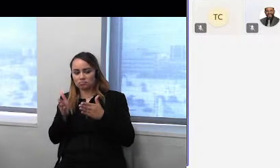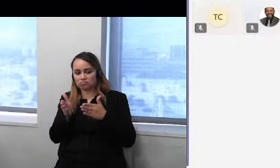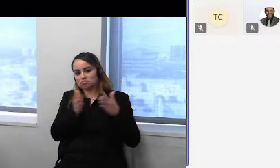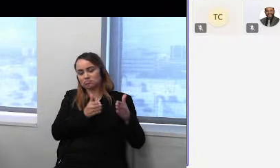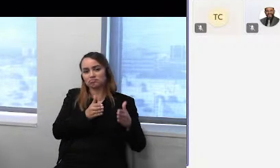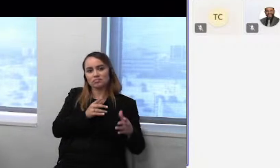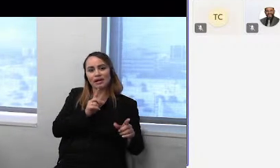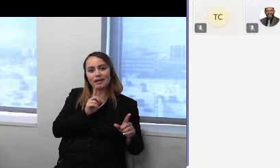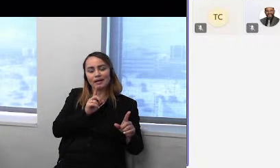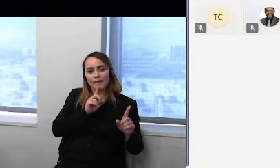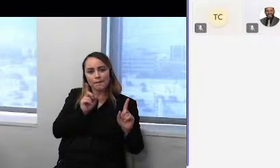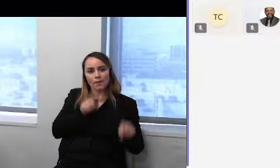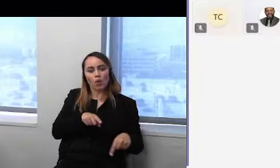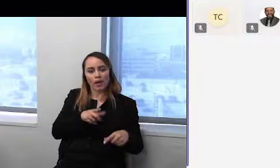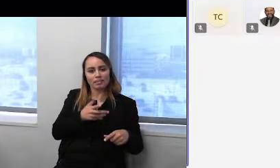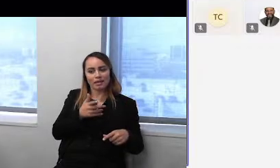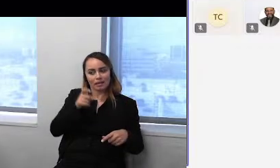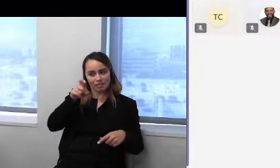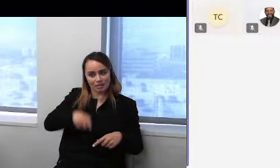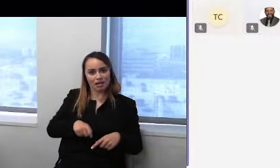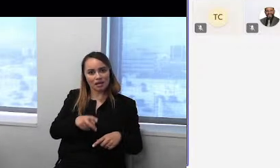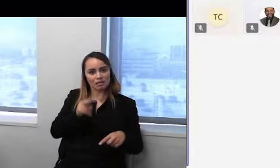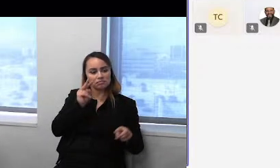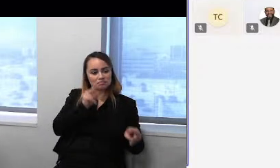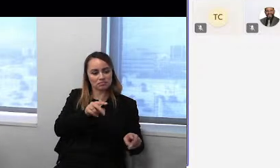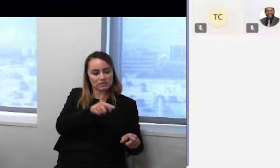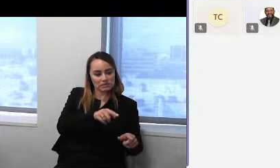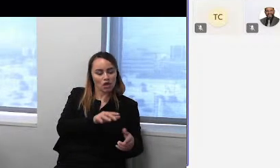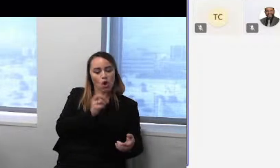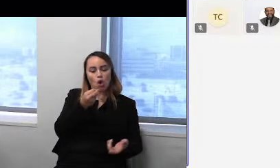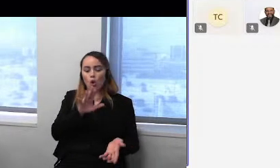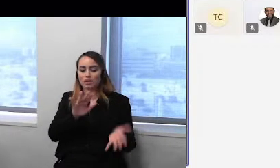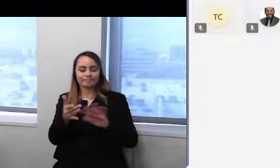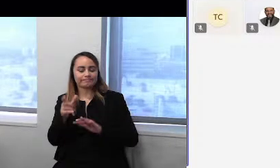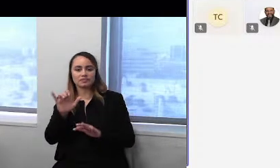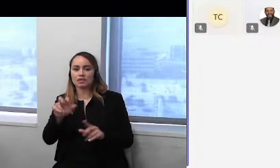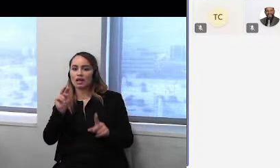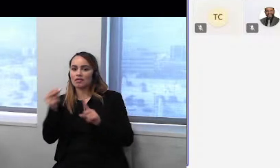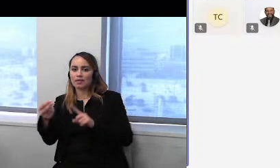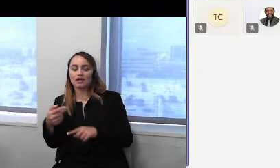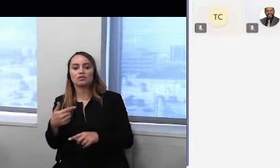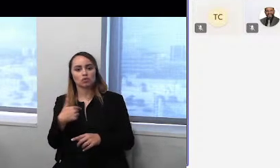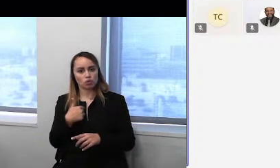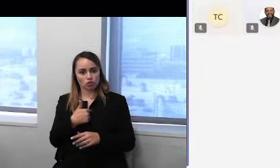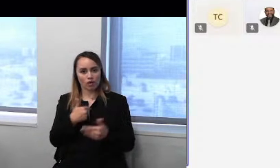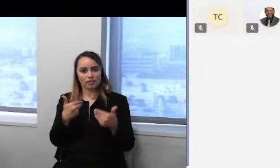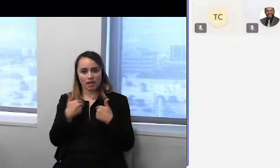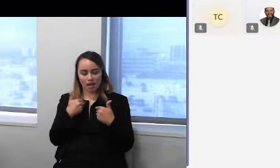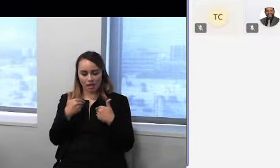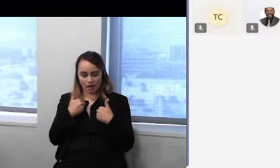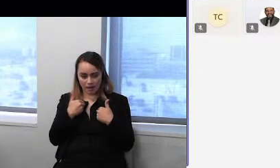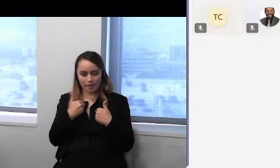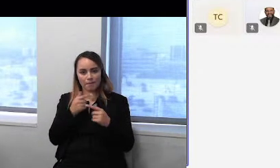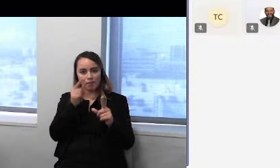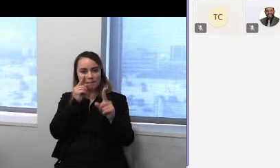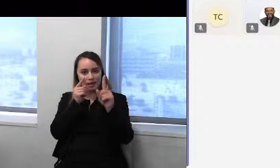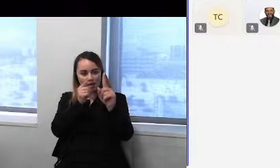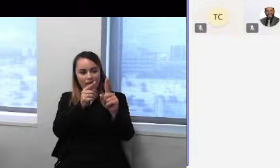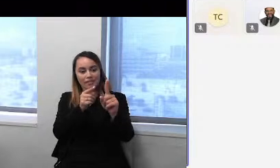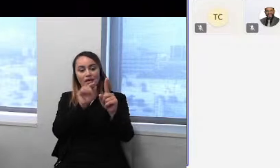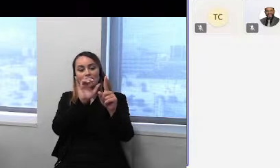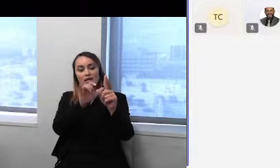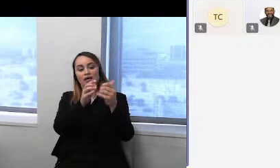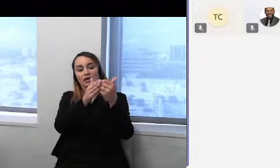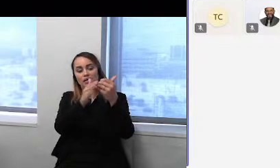you have to look like that. This is our end goals, and then draw a plan, what is it going to take to get to those goals, and also